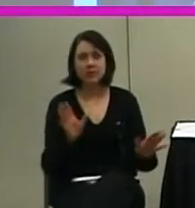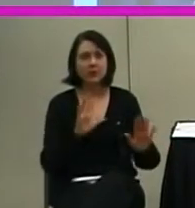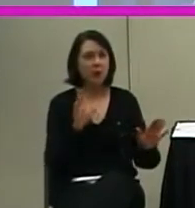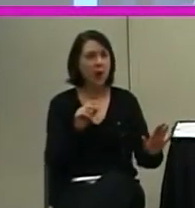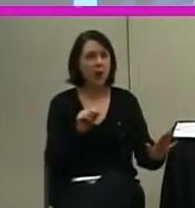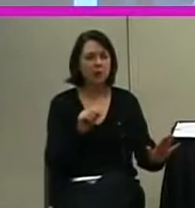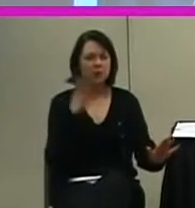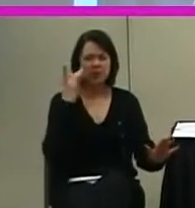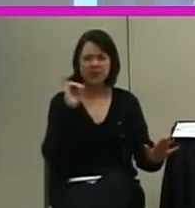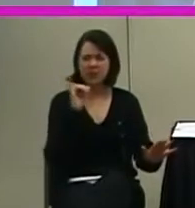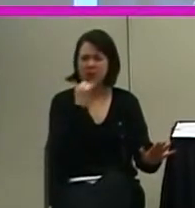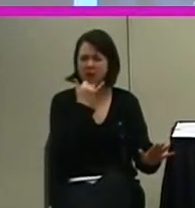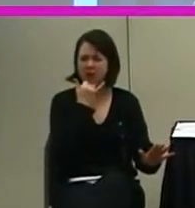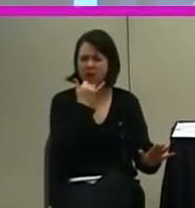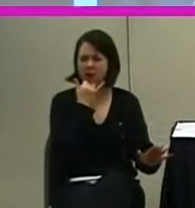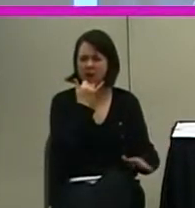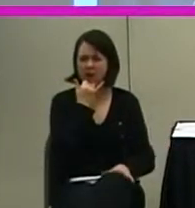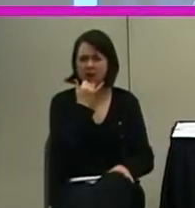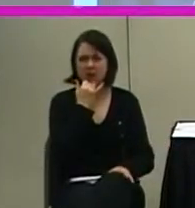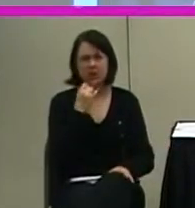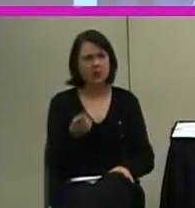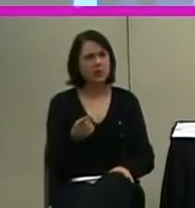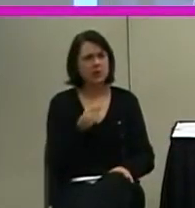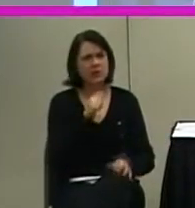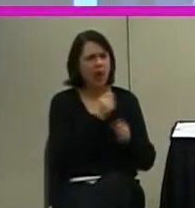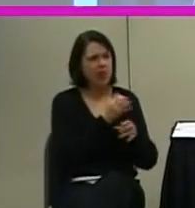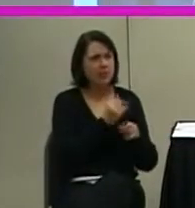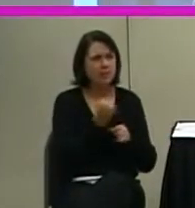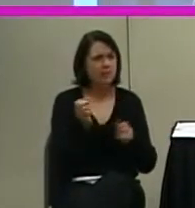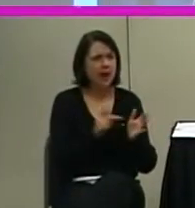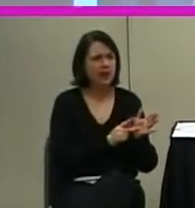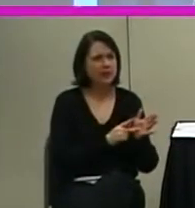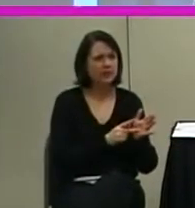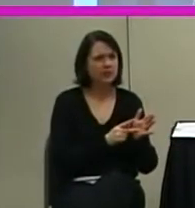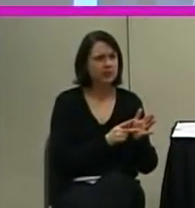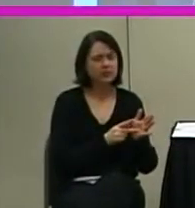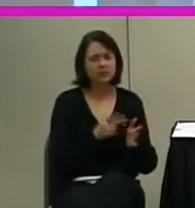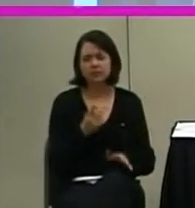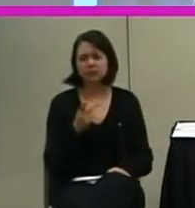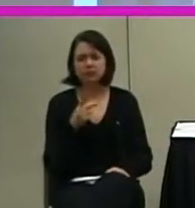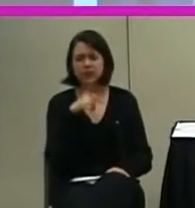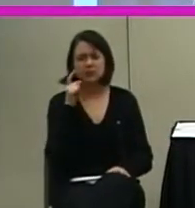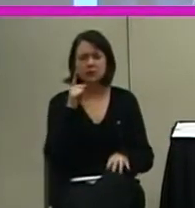No. Why was that not smart? Bad. Why was that not smart?